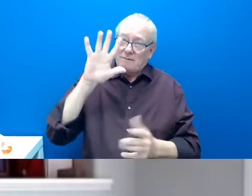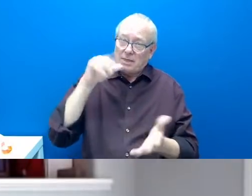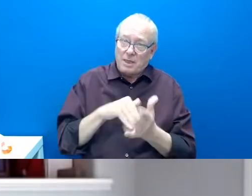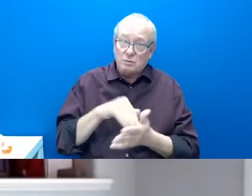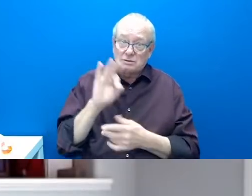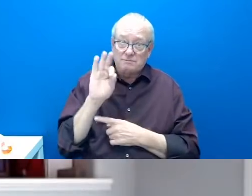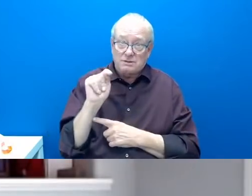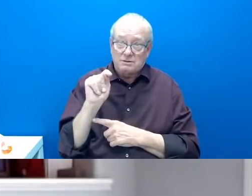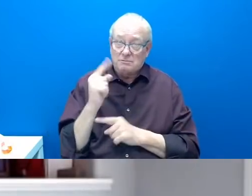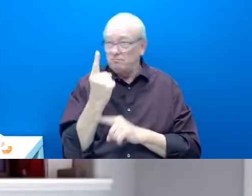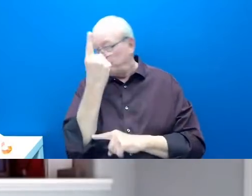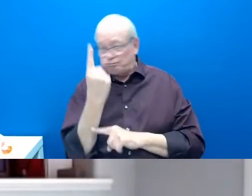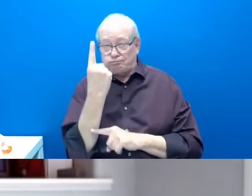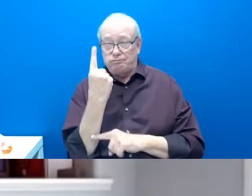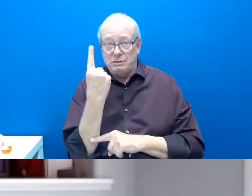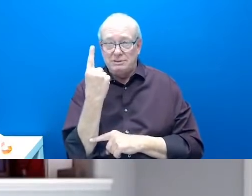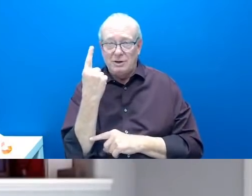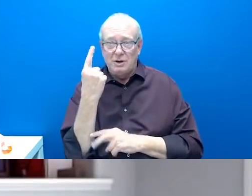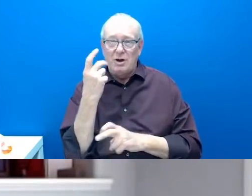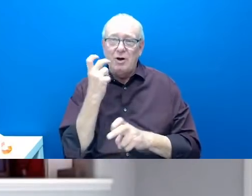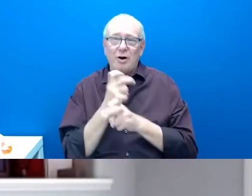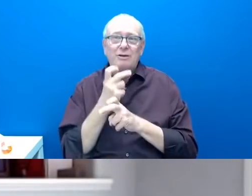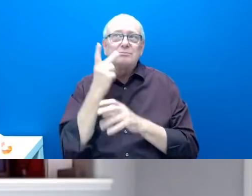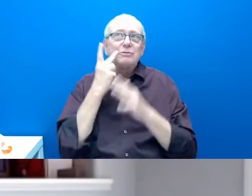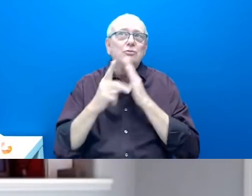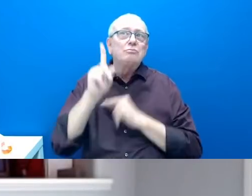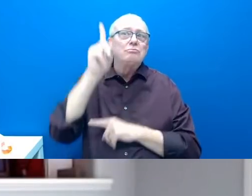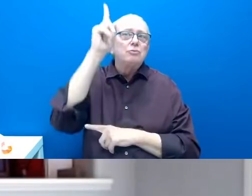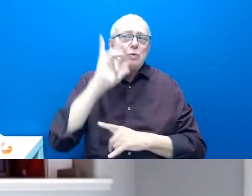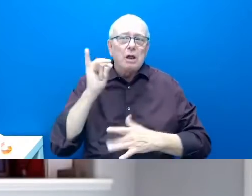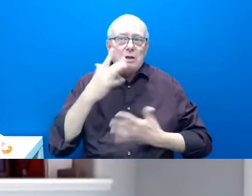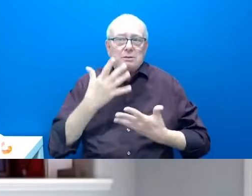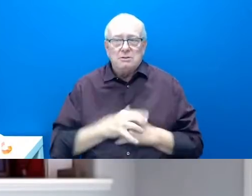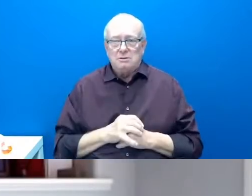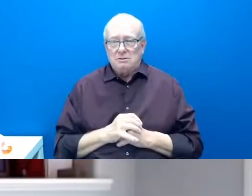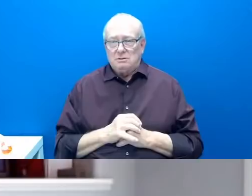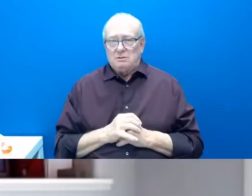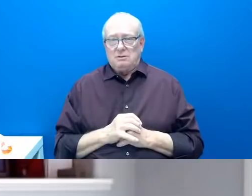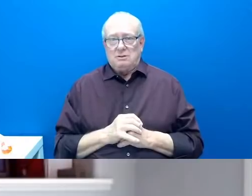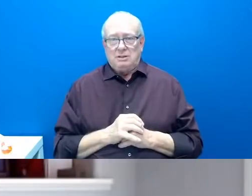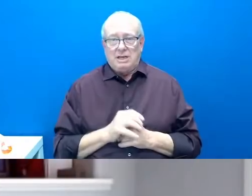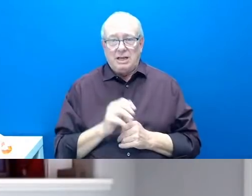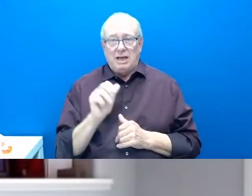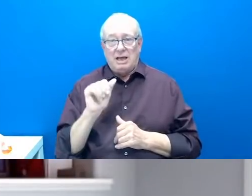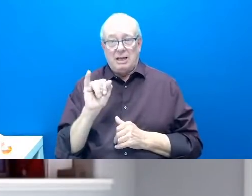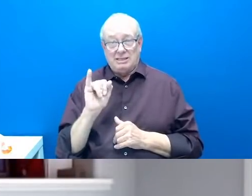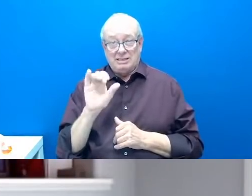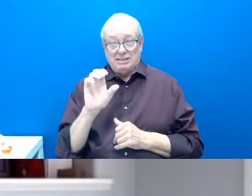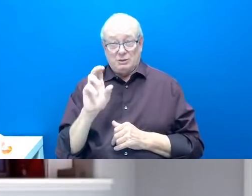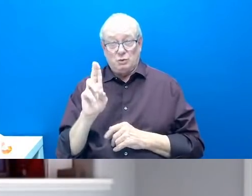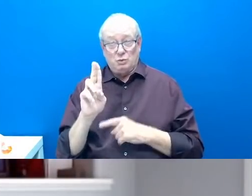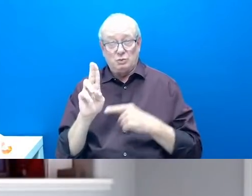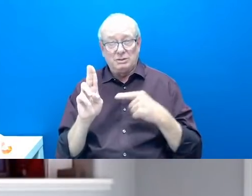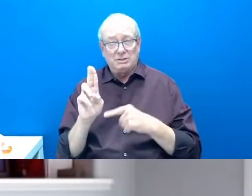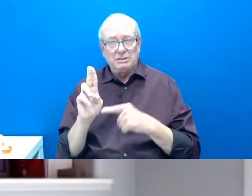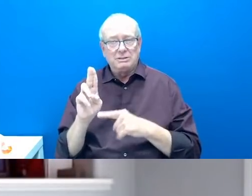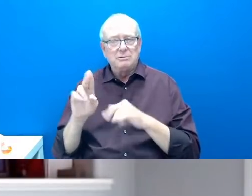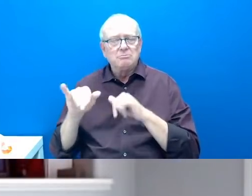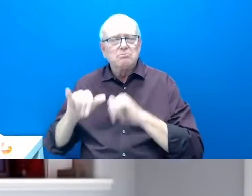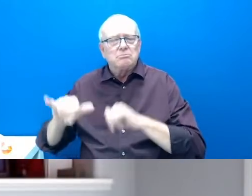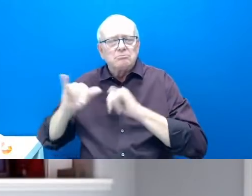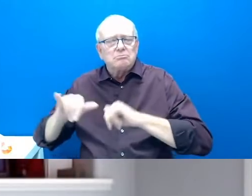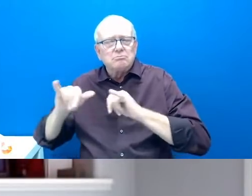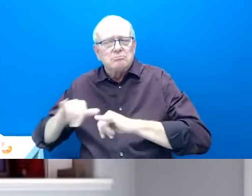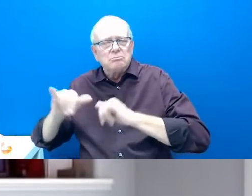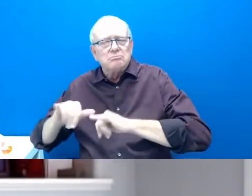big concern. Now, I just want to mention too that in the ICU, in the luxury of being in a place that's somewhat static, we